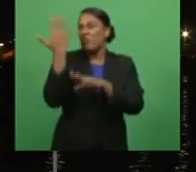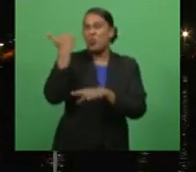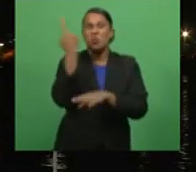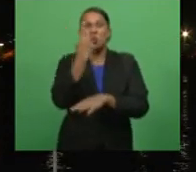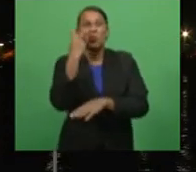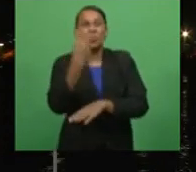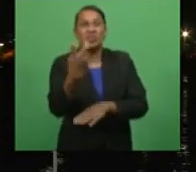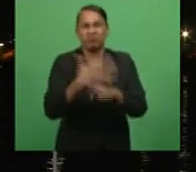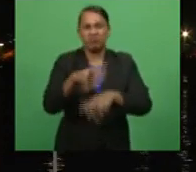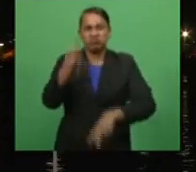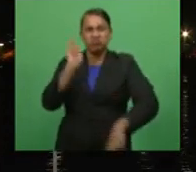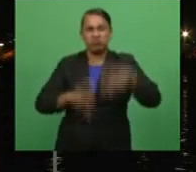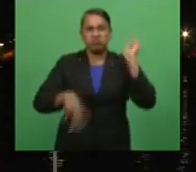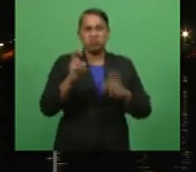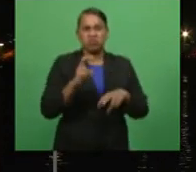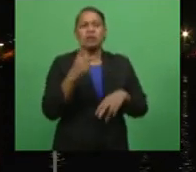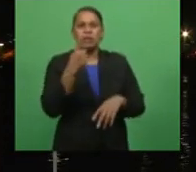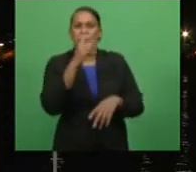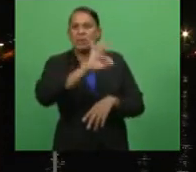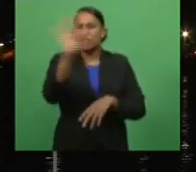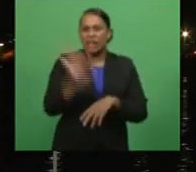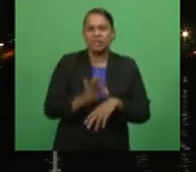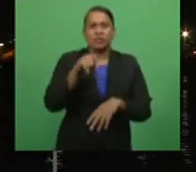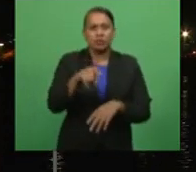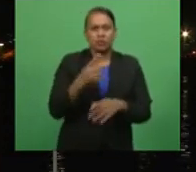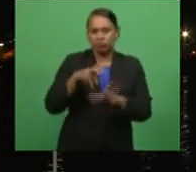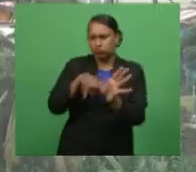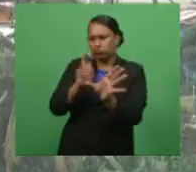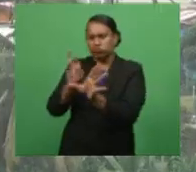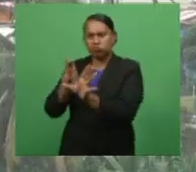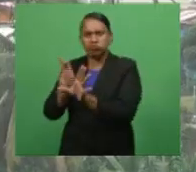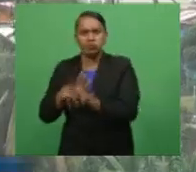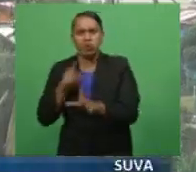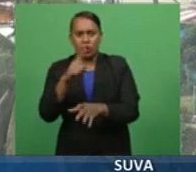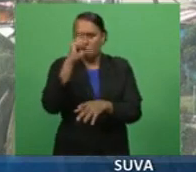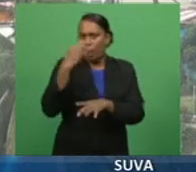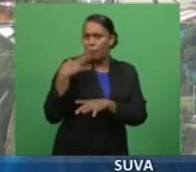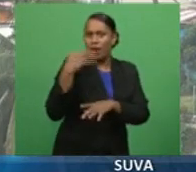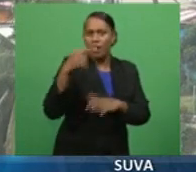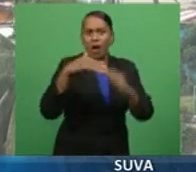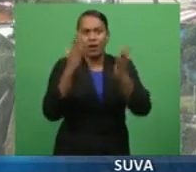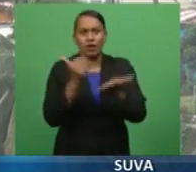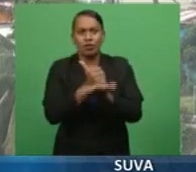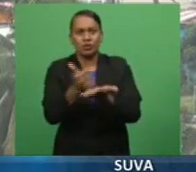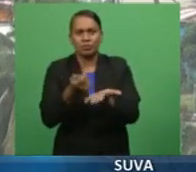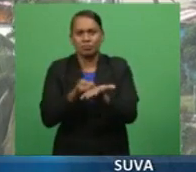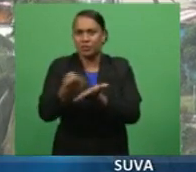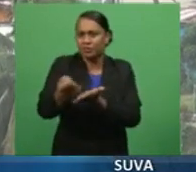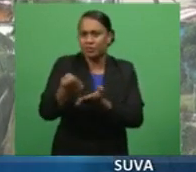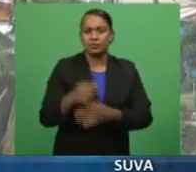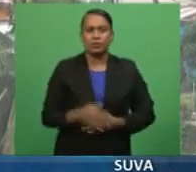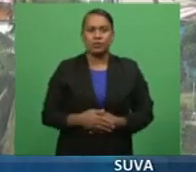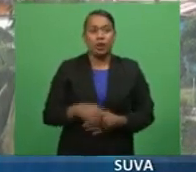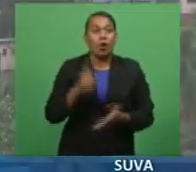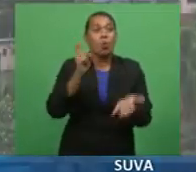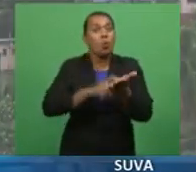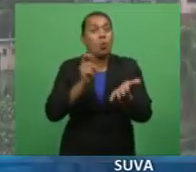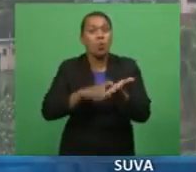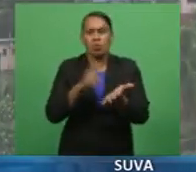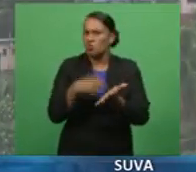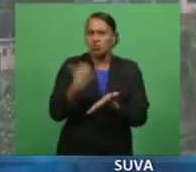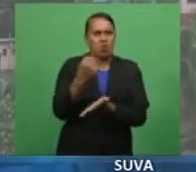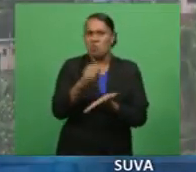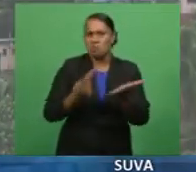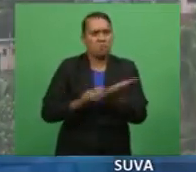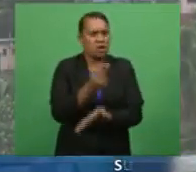of these applications. Faria Begum reports. Loan repayment holiday is being provided by the Housing Authority to